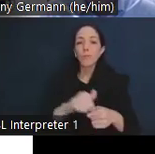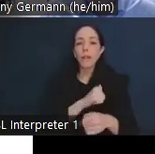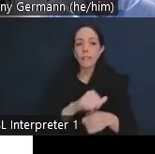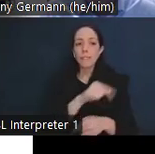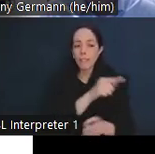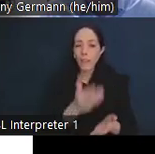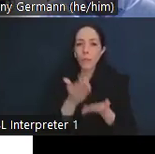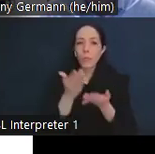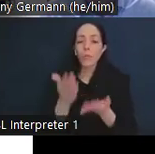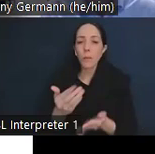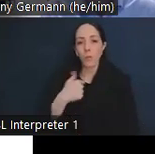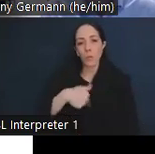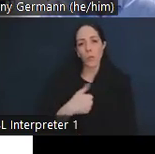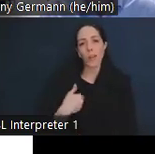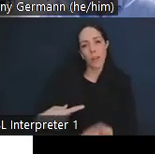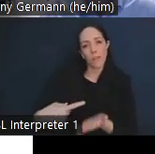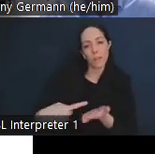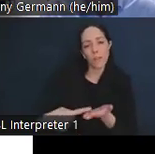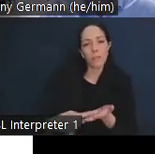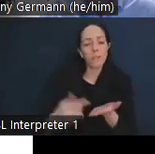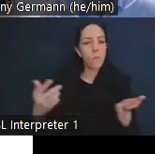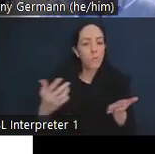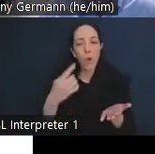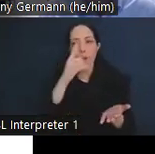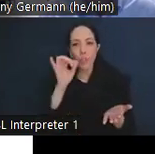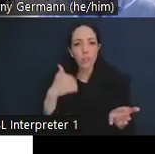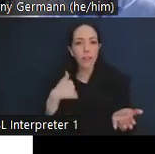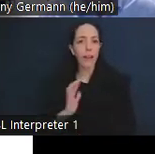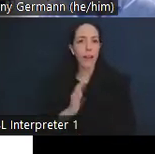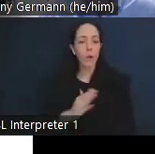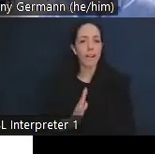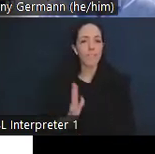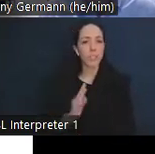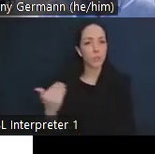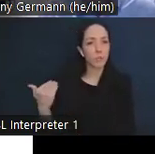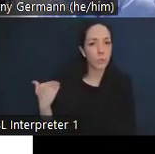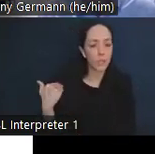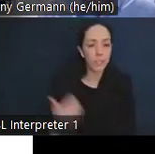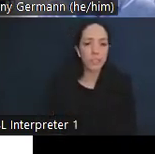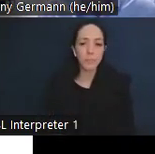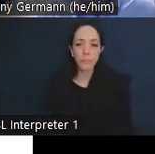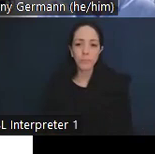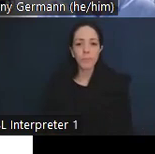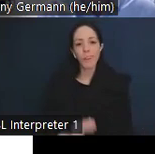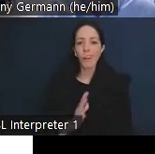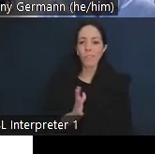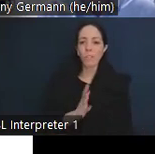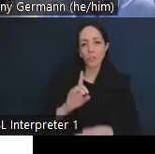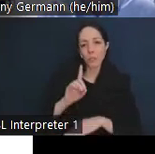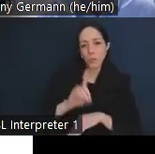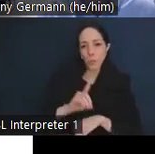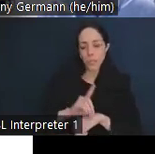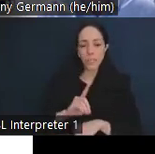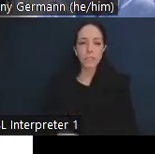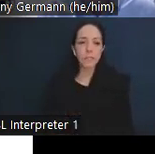official duties on our boards. And so I'll go into that. Let's go to the next slide. I'm getting a little out of order here, trying to be a little